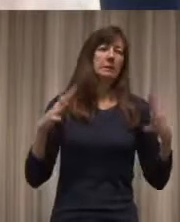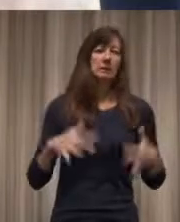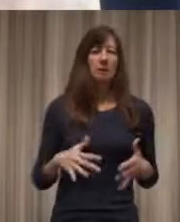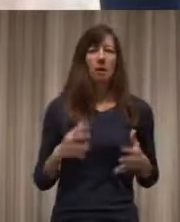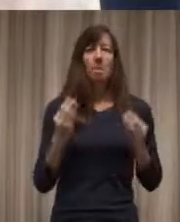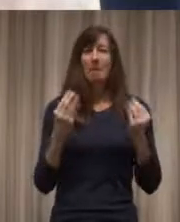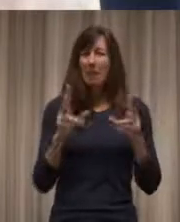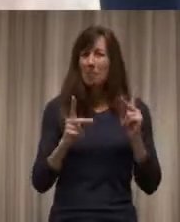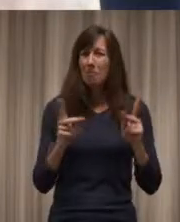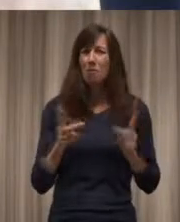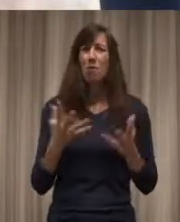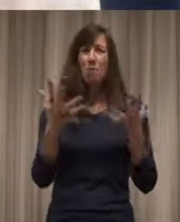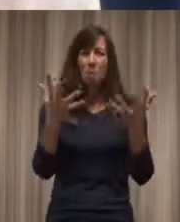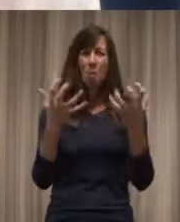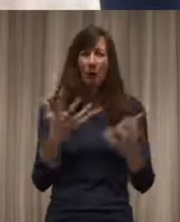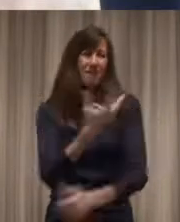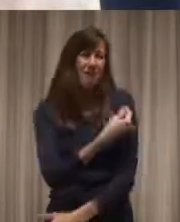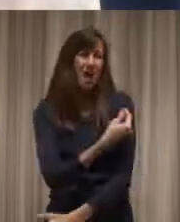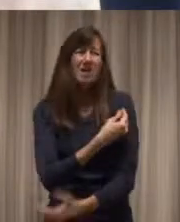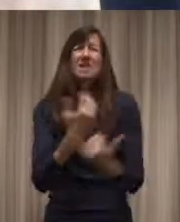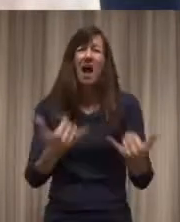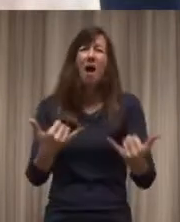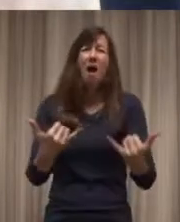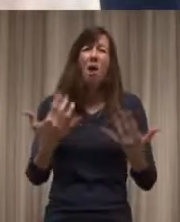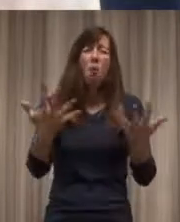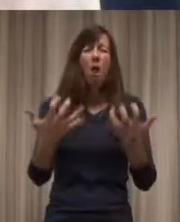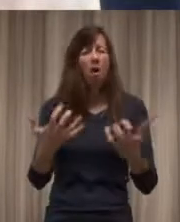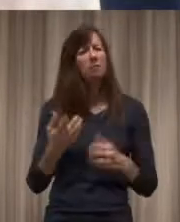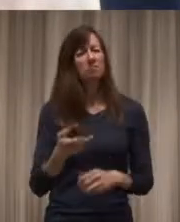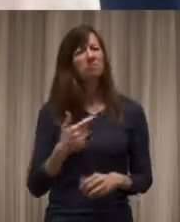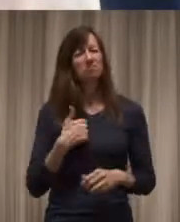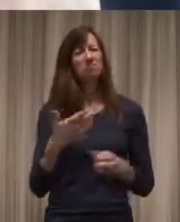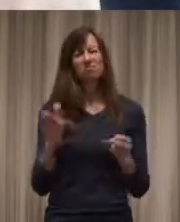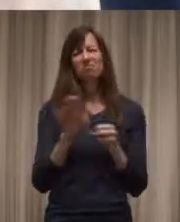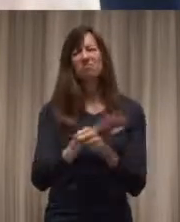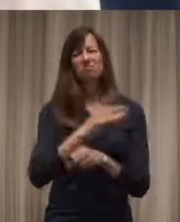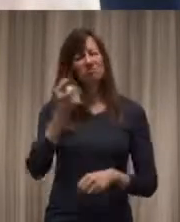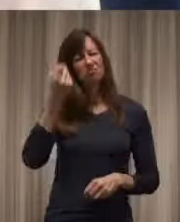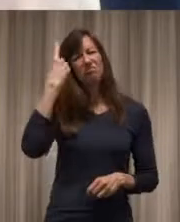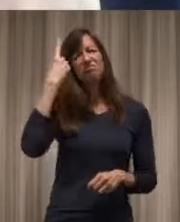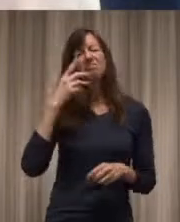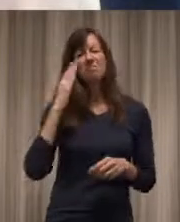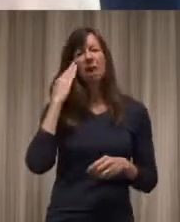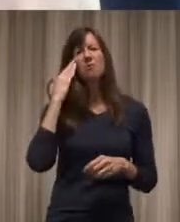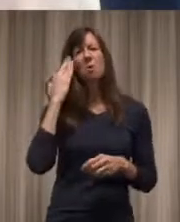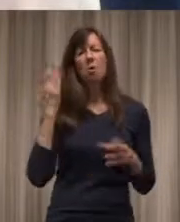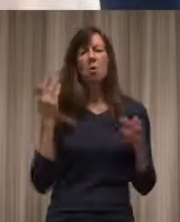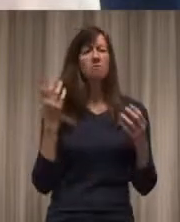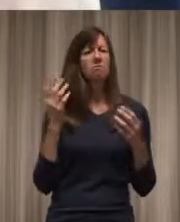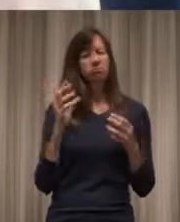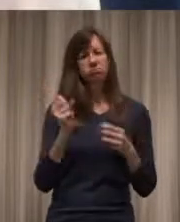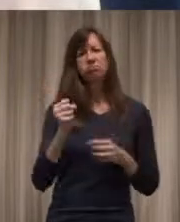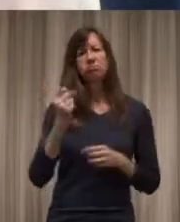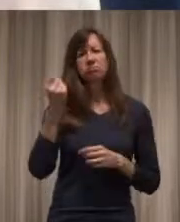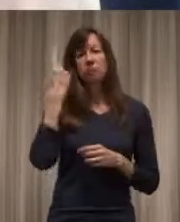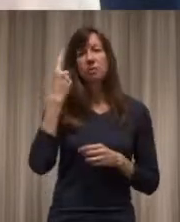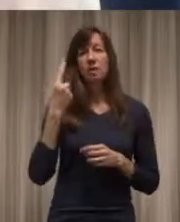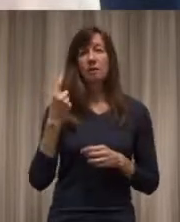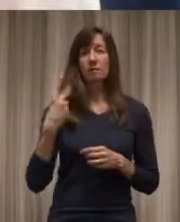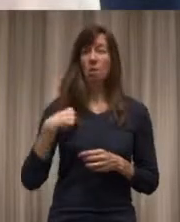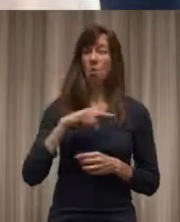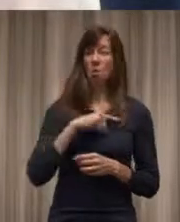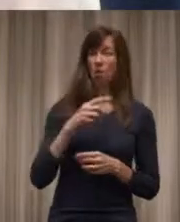I completely understand that. And we are getting those calls as well. And just know